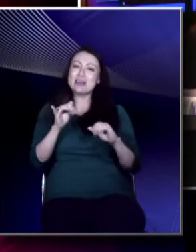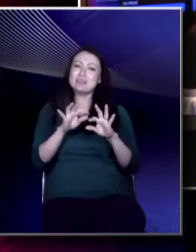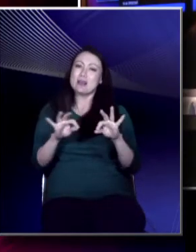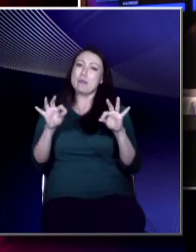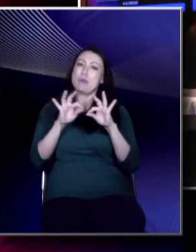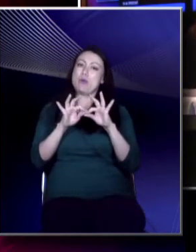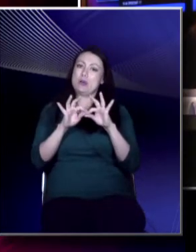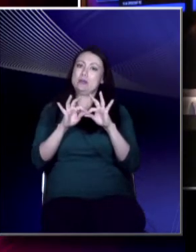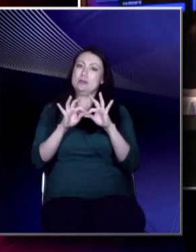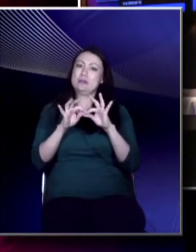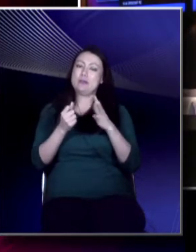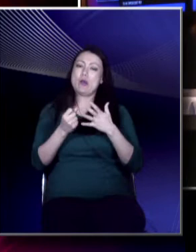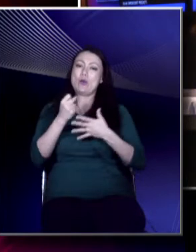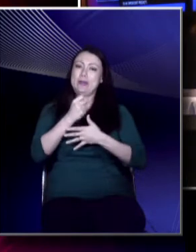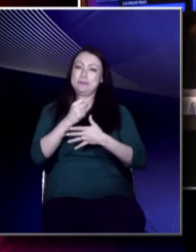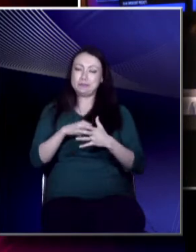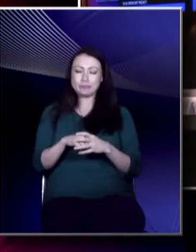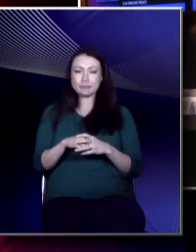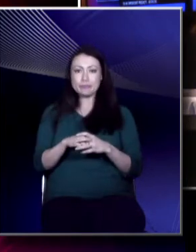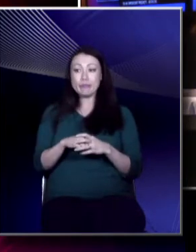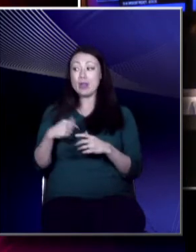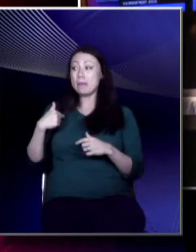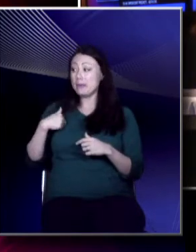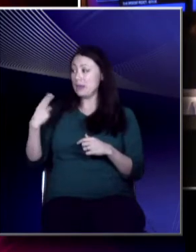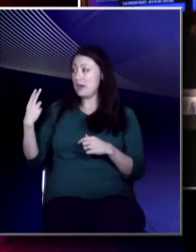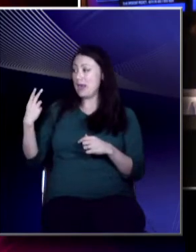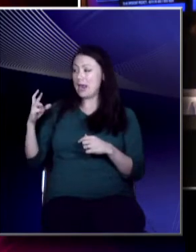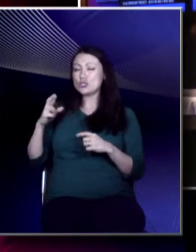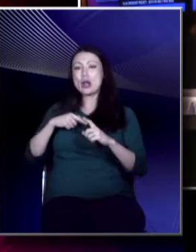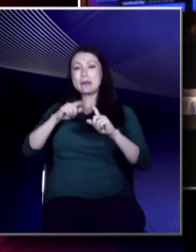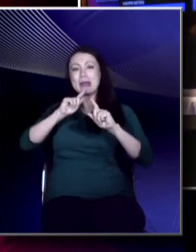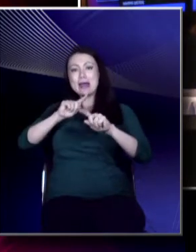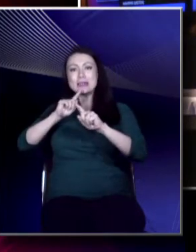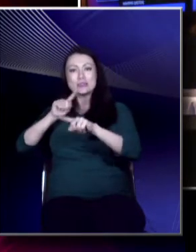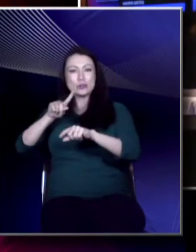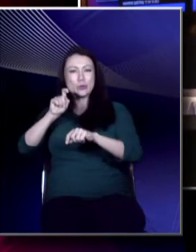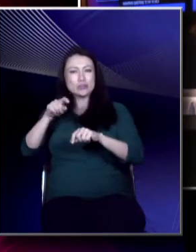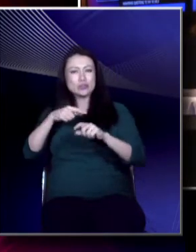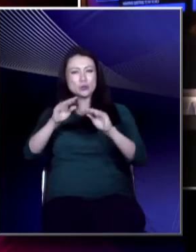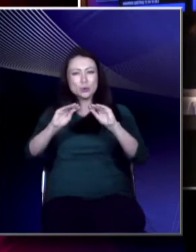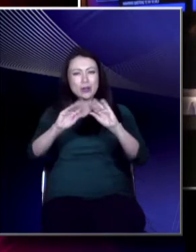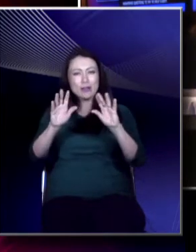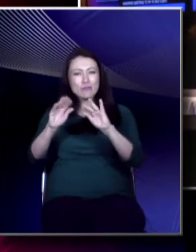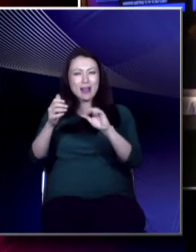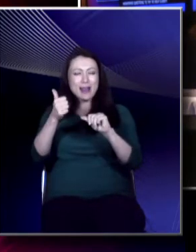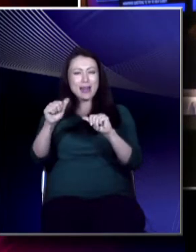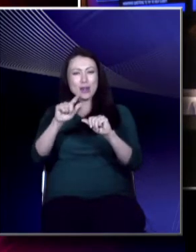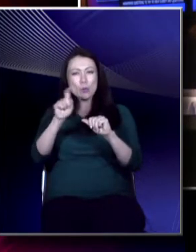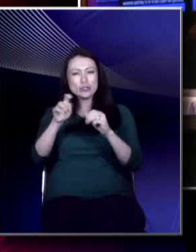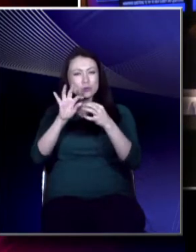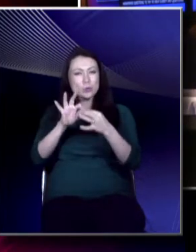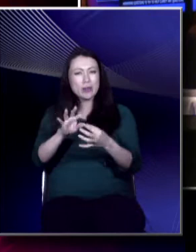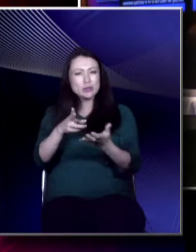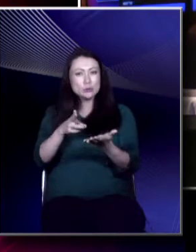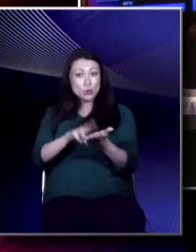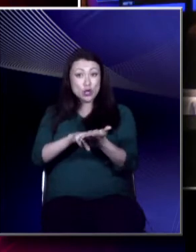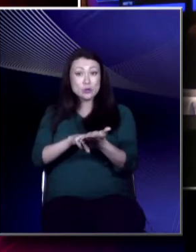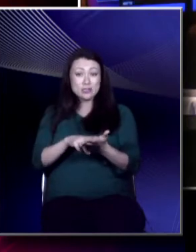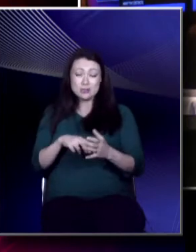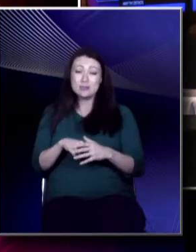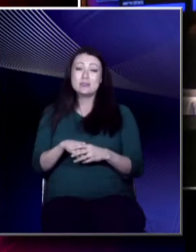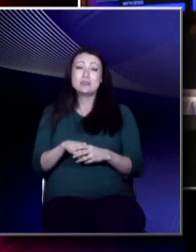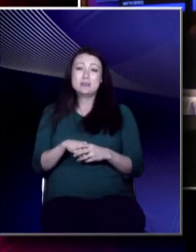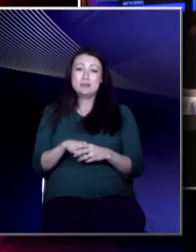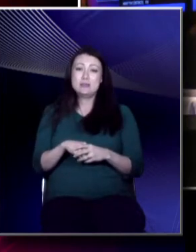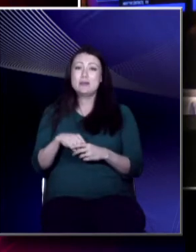priority. Both HR and I have been answering questions to try to help clarify any questions about the contracts. The